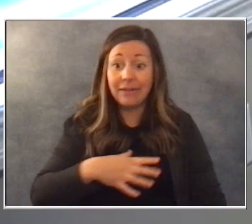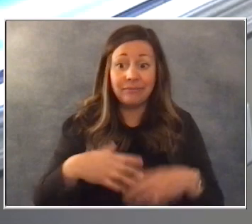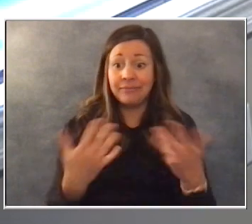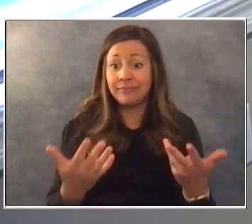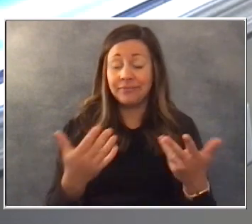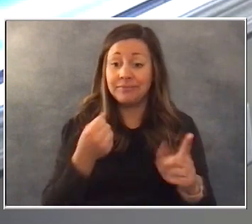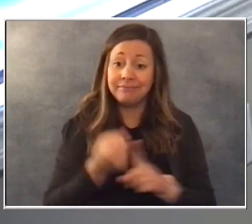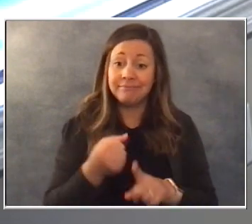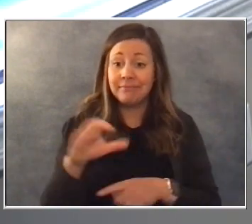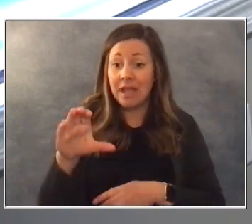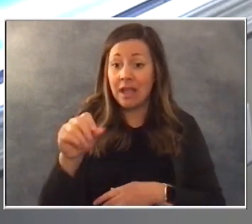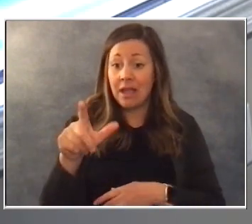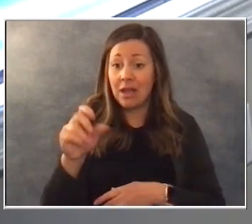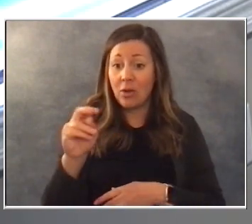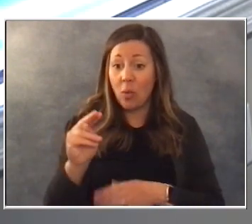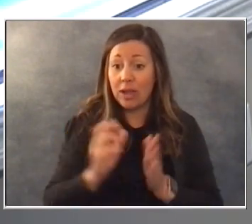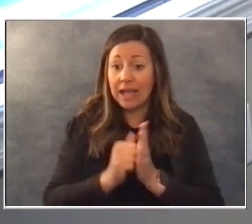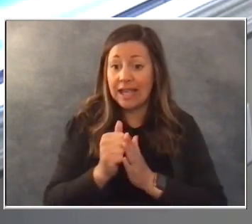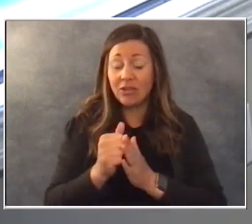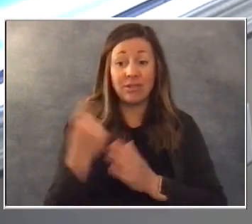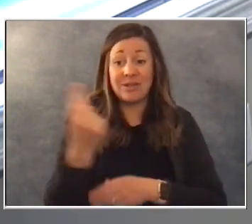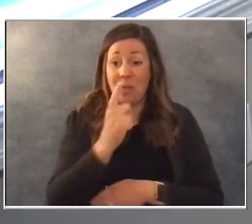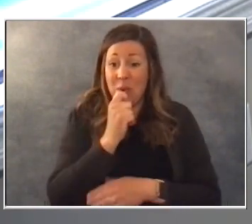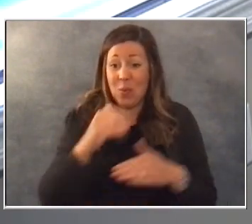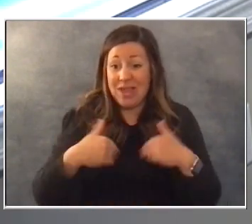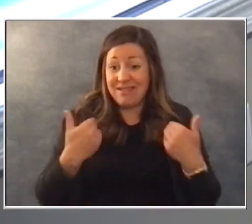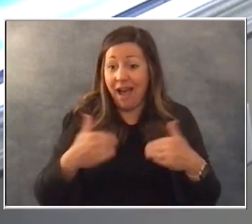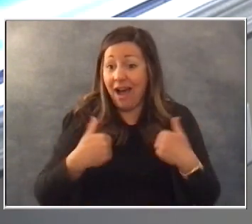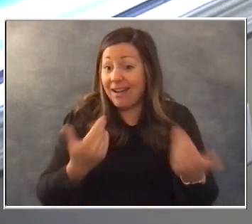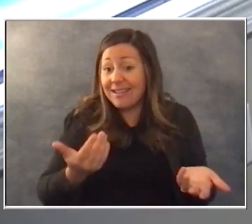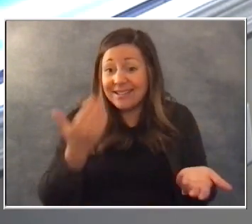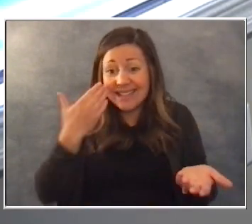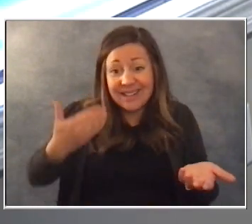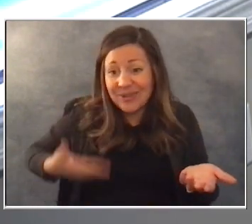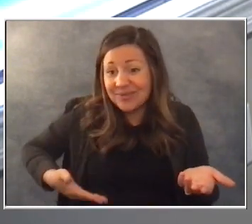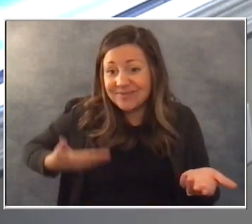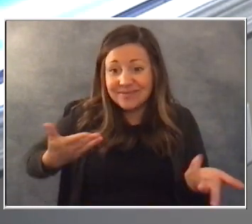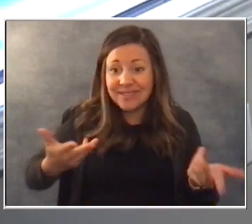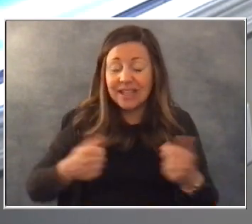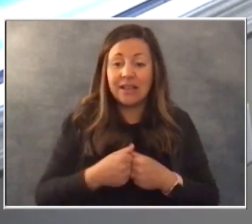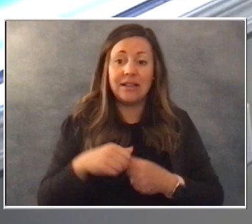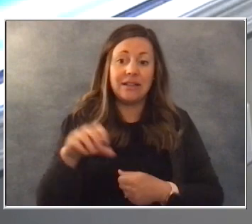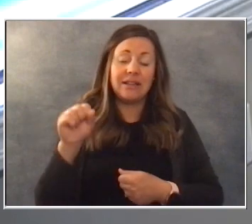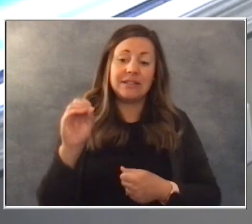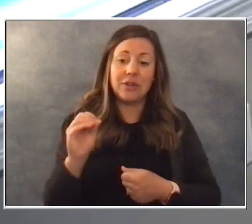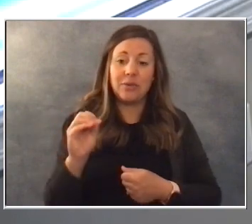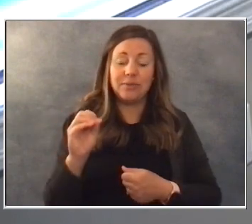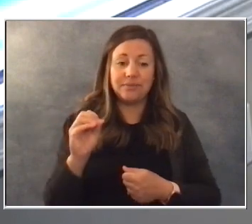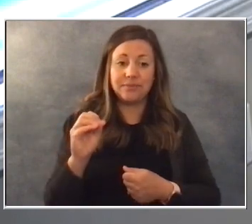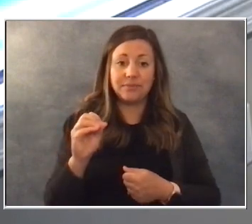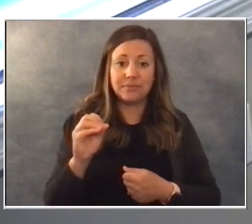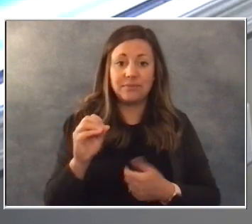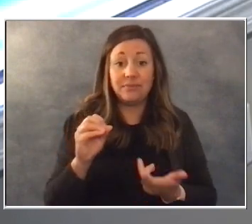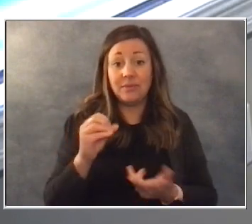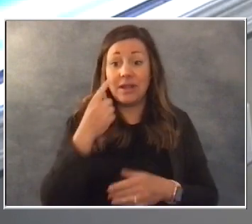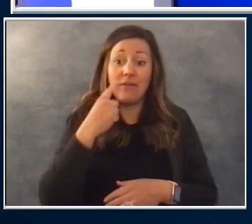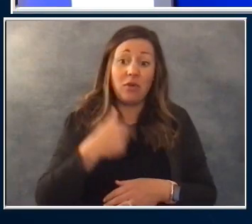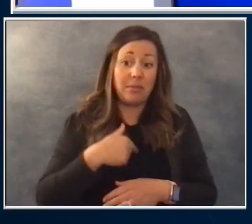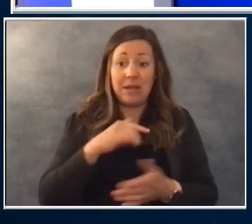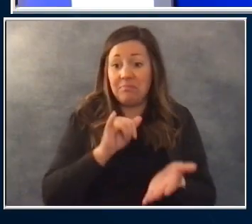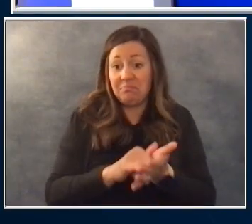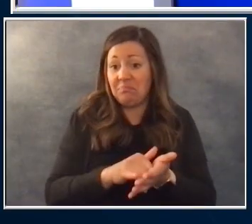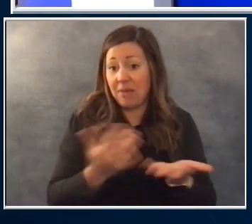colon cancer. It's somebody who was young and had their whole life in front of them. So, I mean, that for me, that's what it